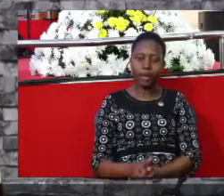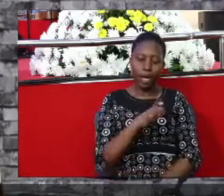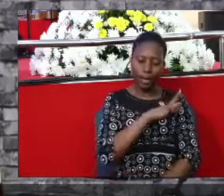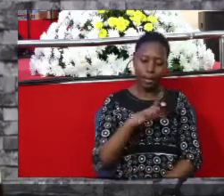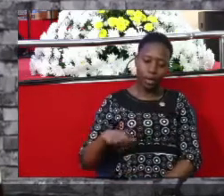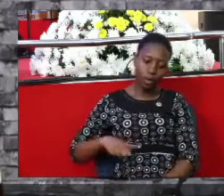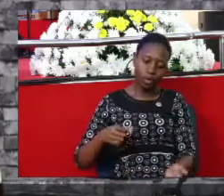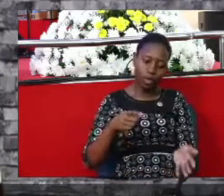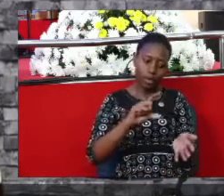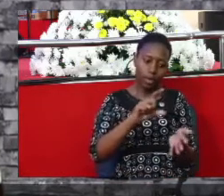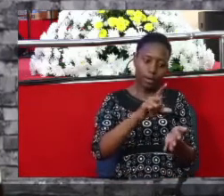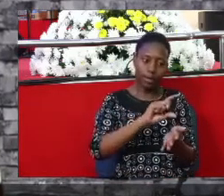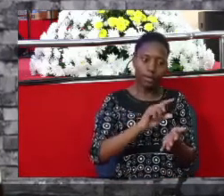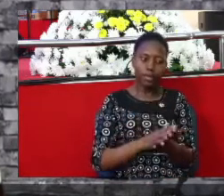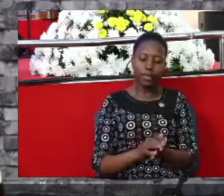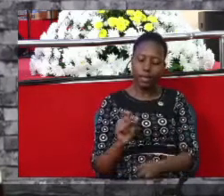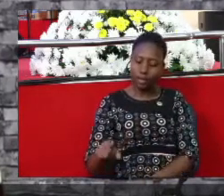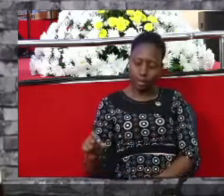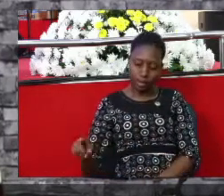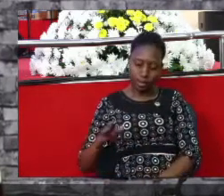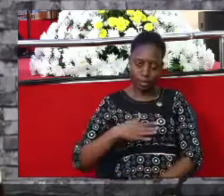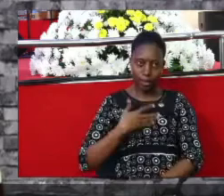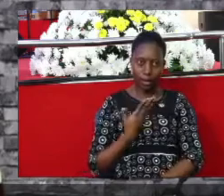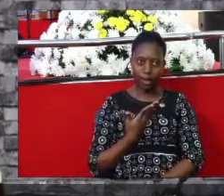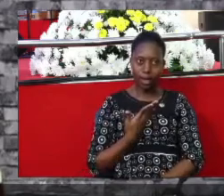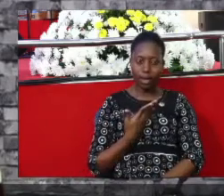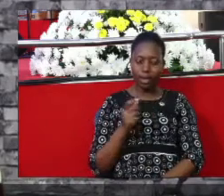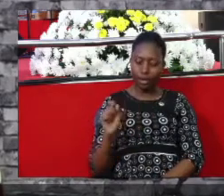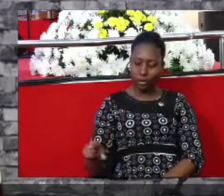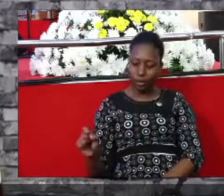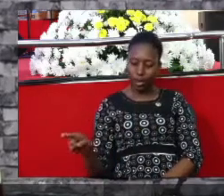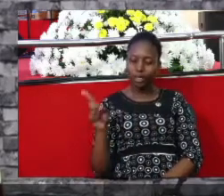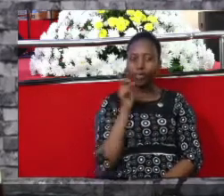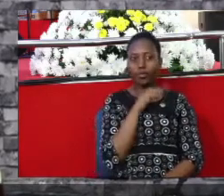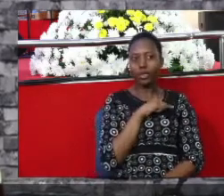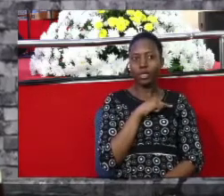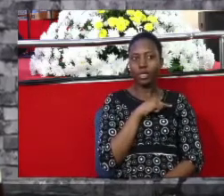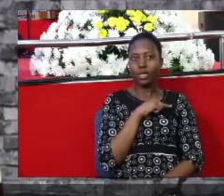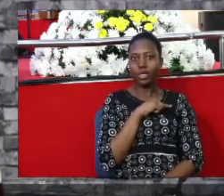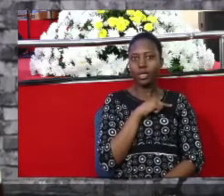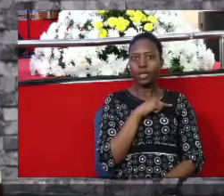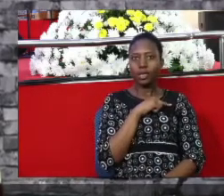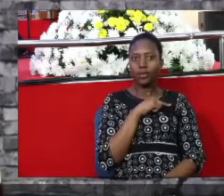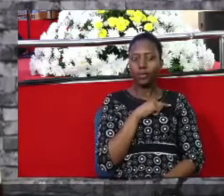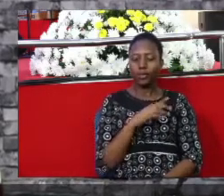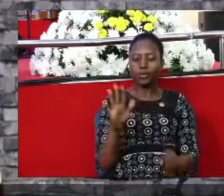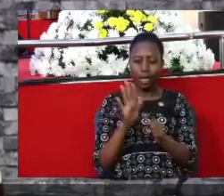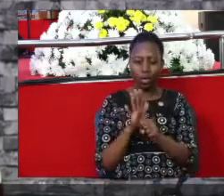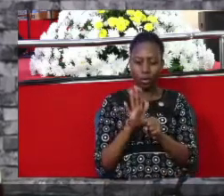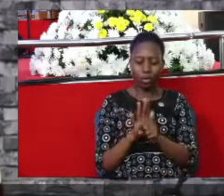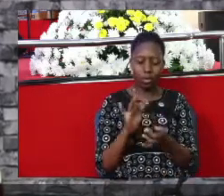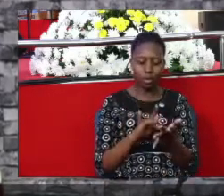multiply my seed that I have sown 100-fold in Jesus'